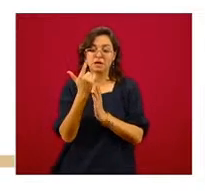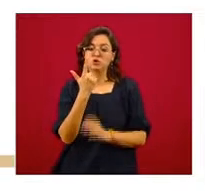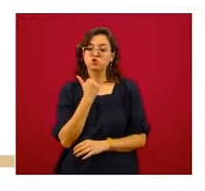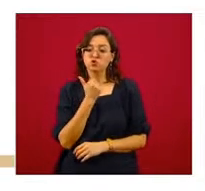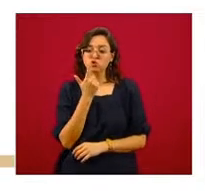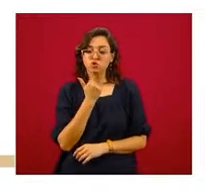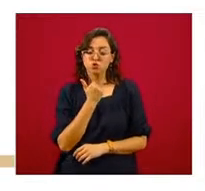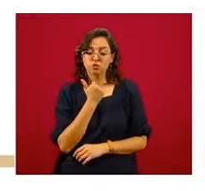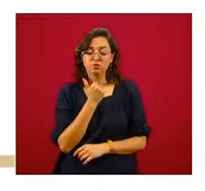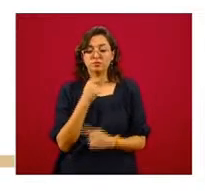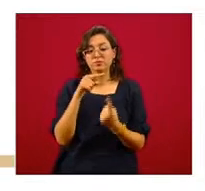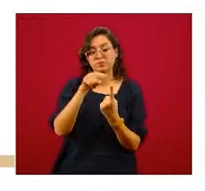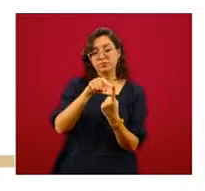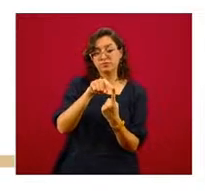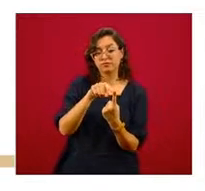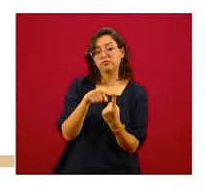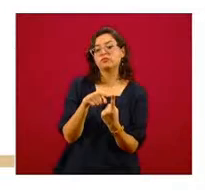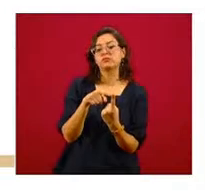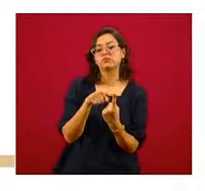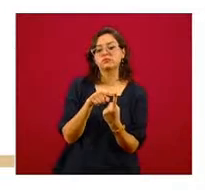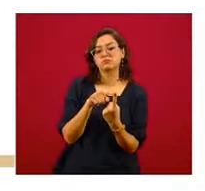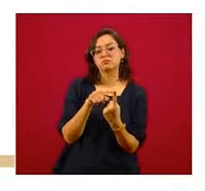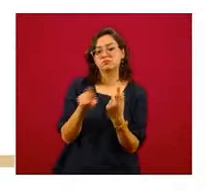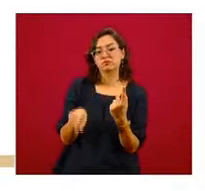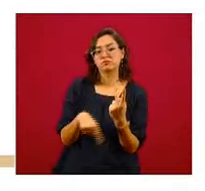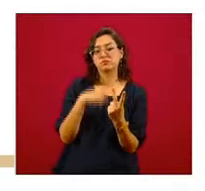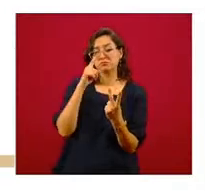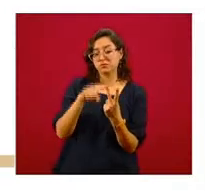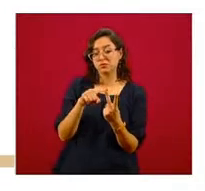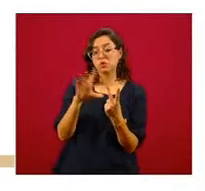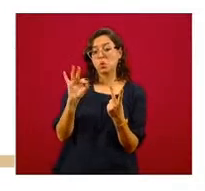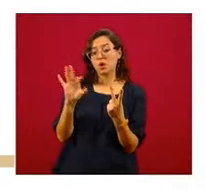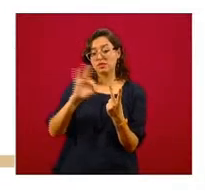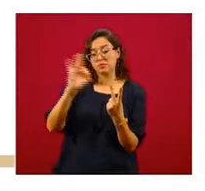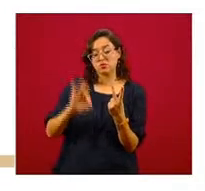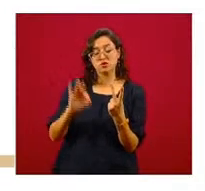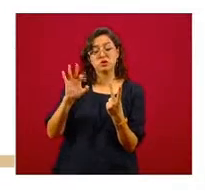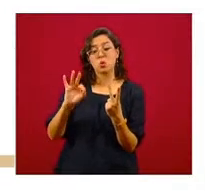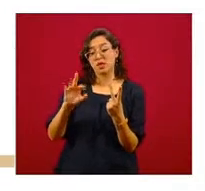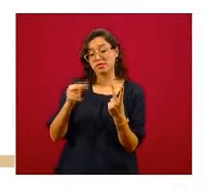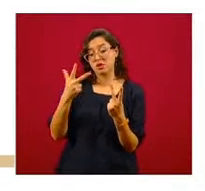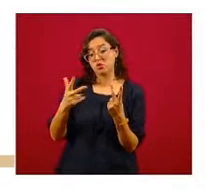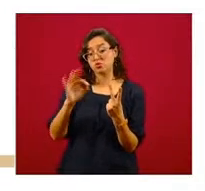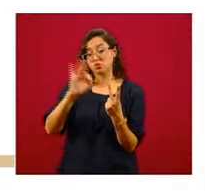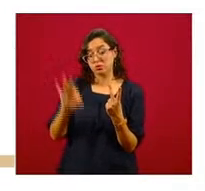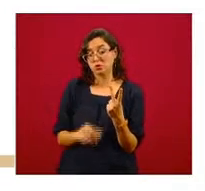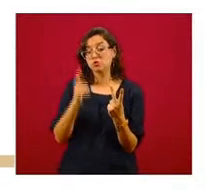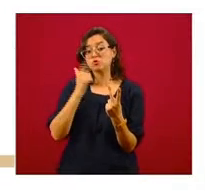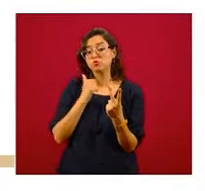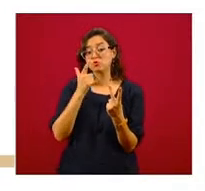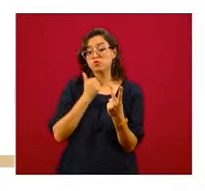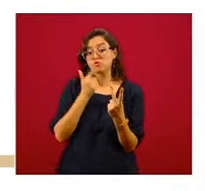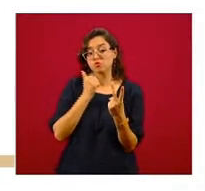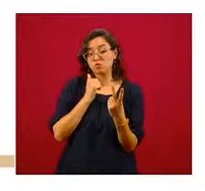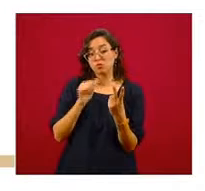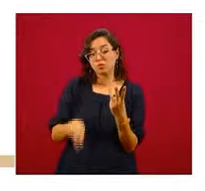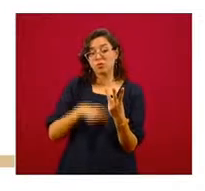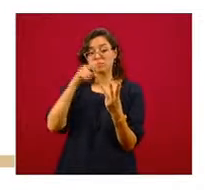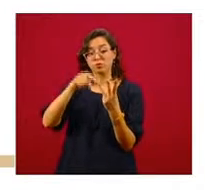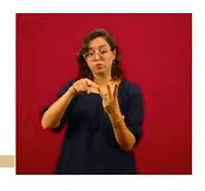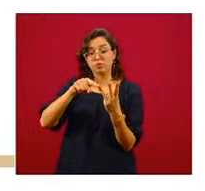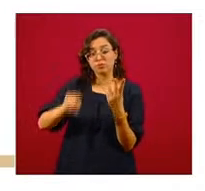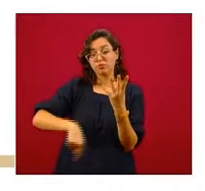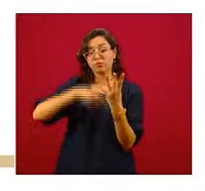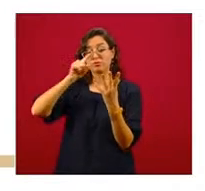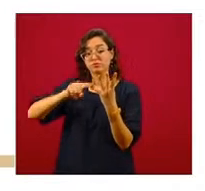capacity is about to move up to 70%, it will move to red. It has a high